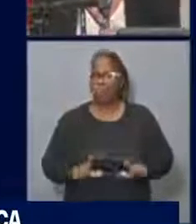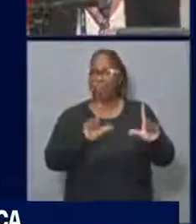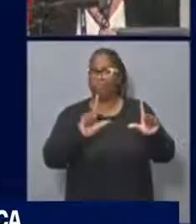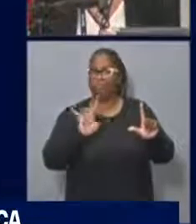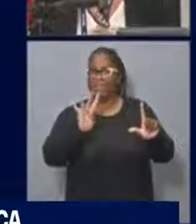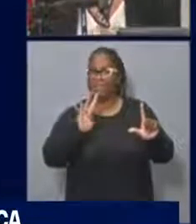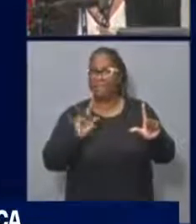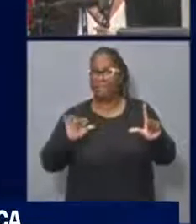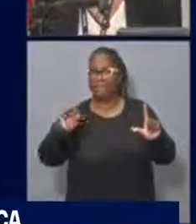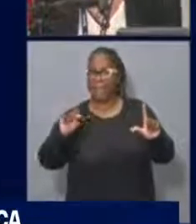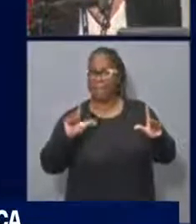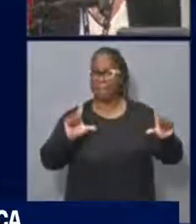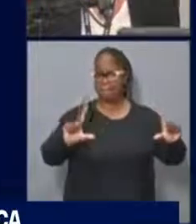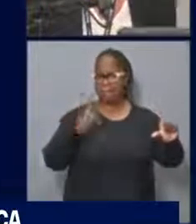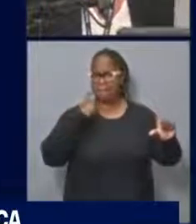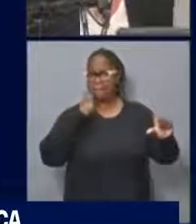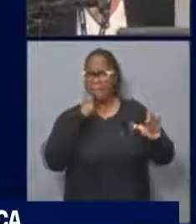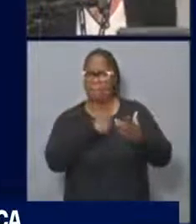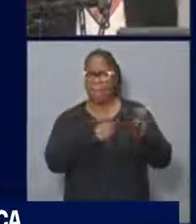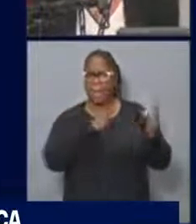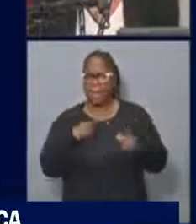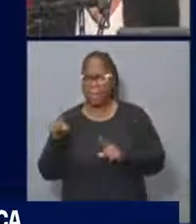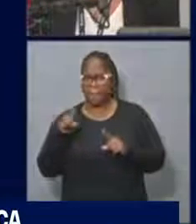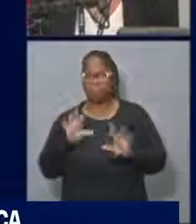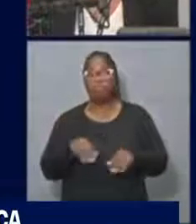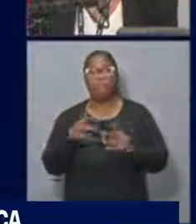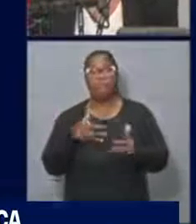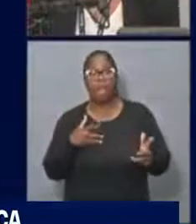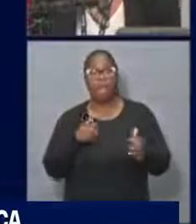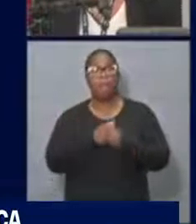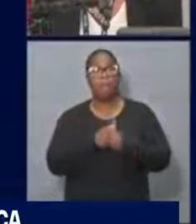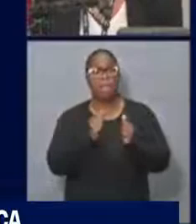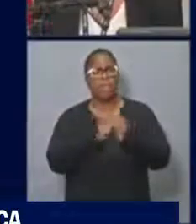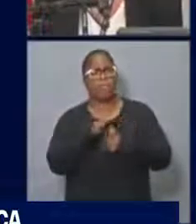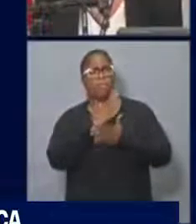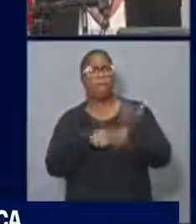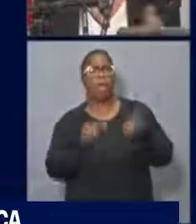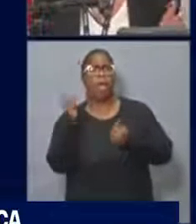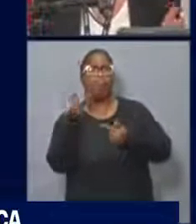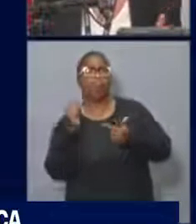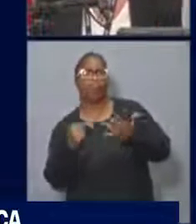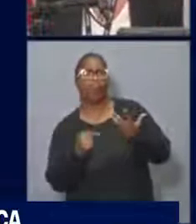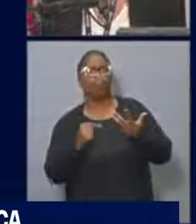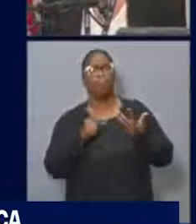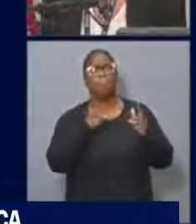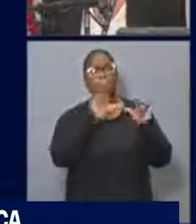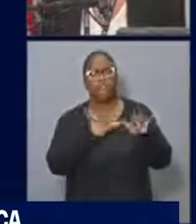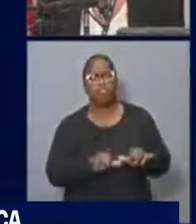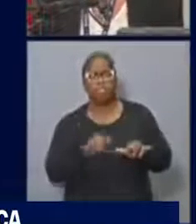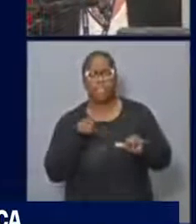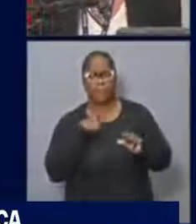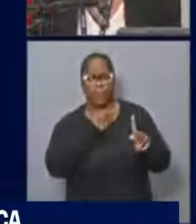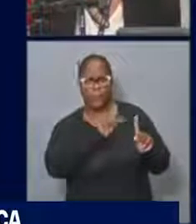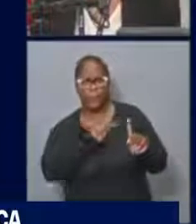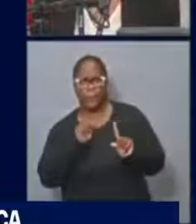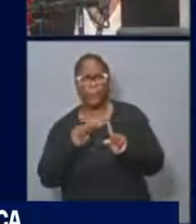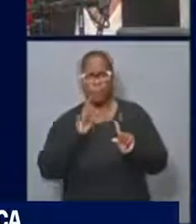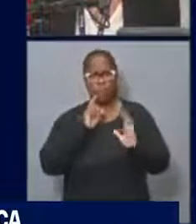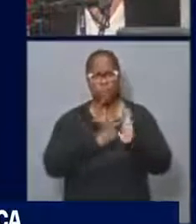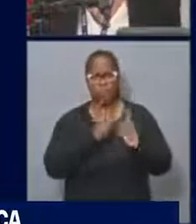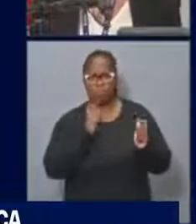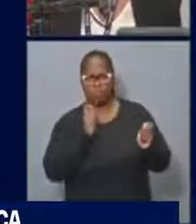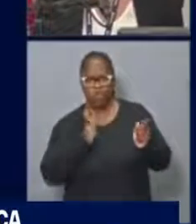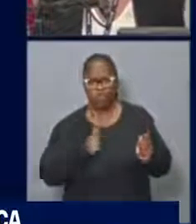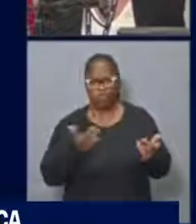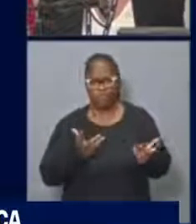and provide a little bit of an update on some of the indicators that we're tracking and again some of the changes that we're seeing over